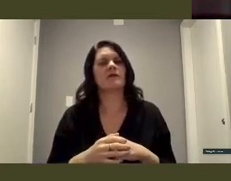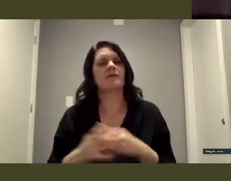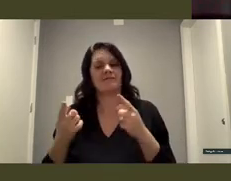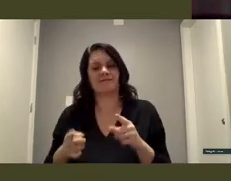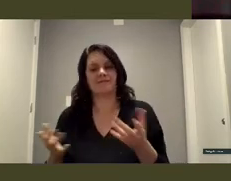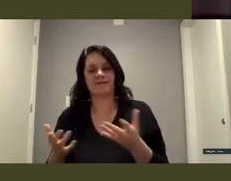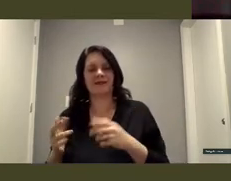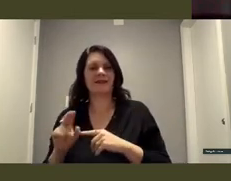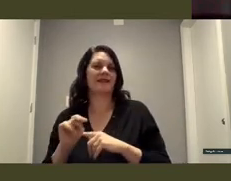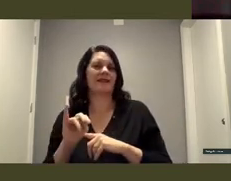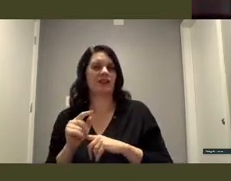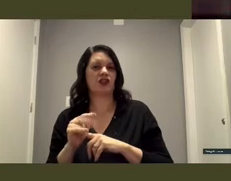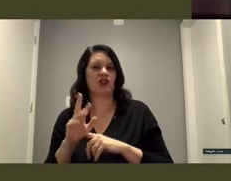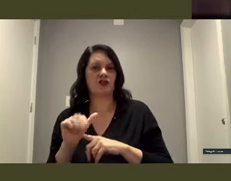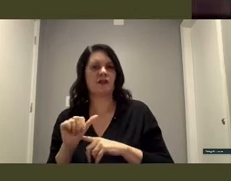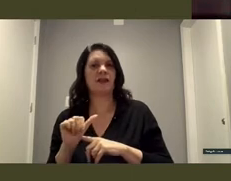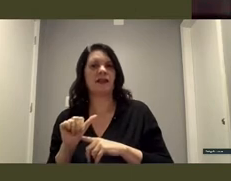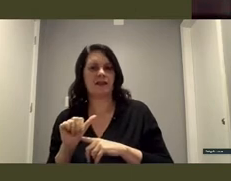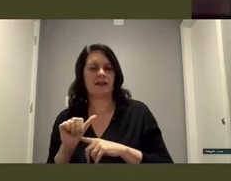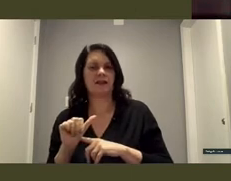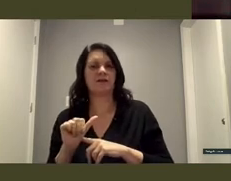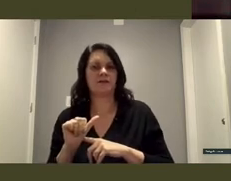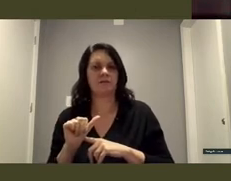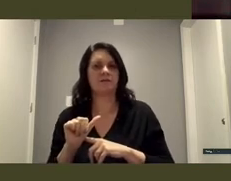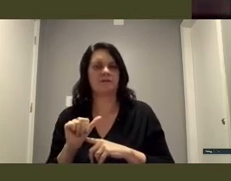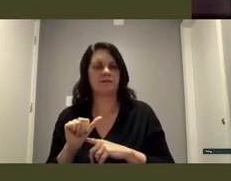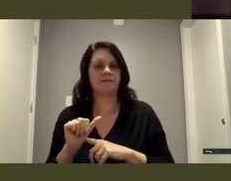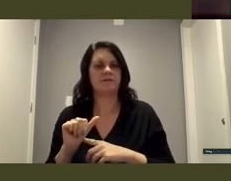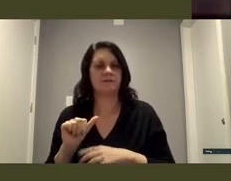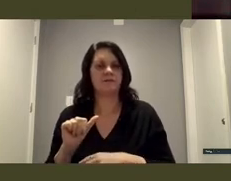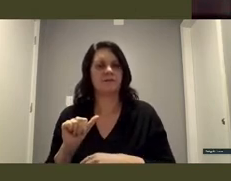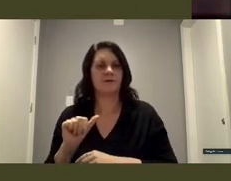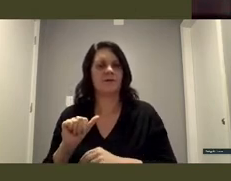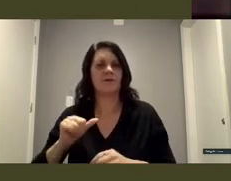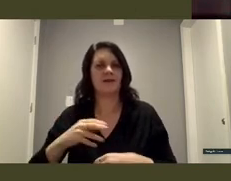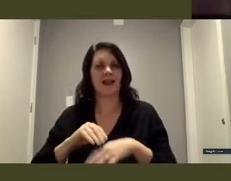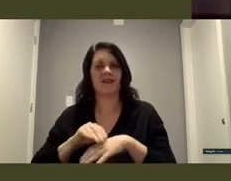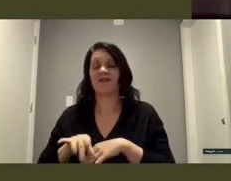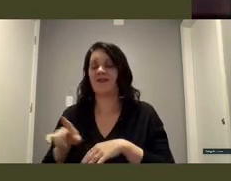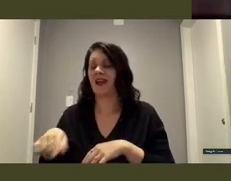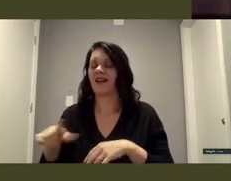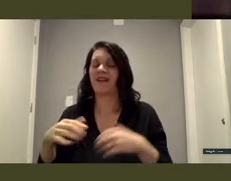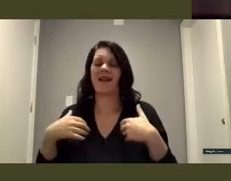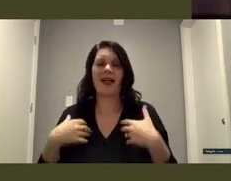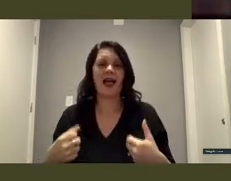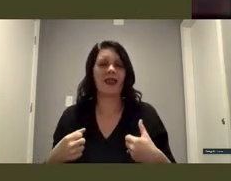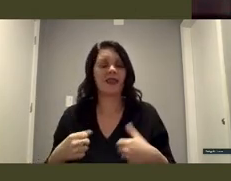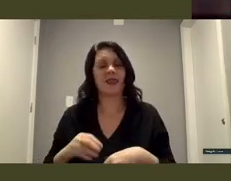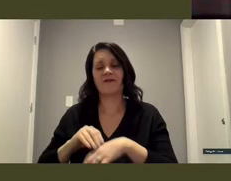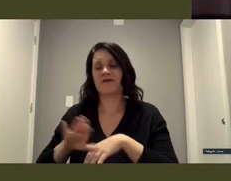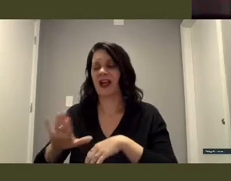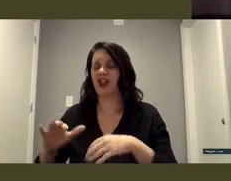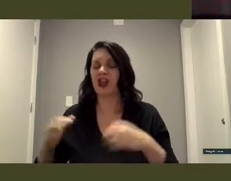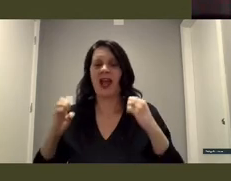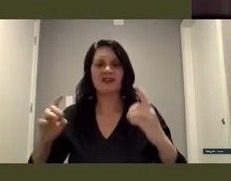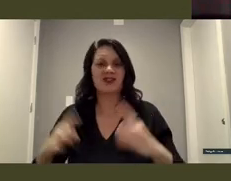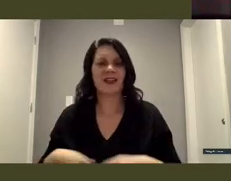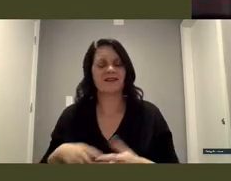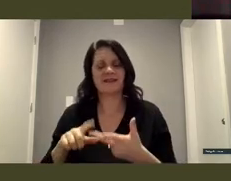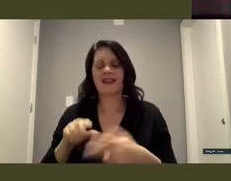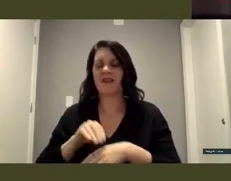very it's a human rights disaster right now, because it's affecting their health, education, well-being, their right to